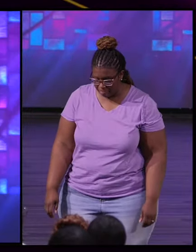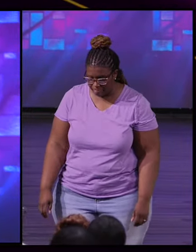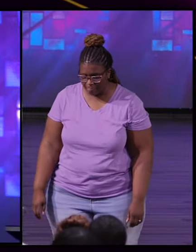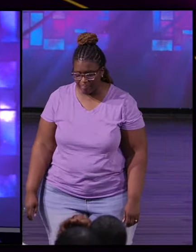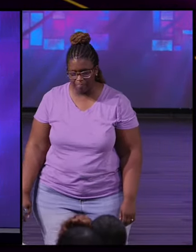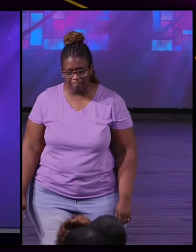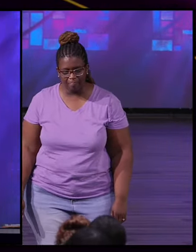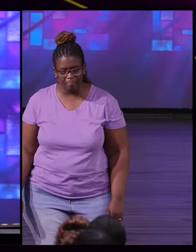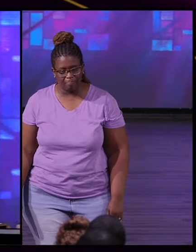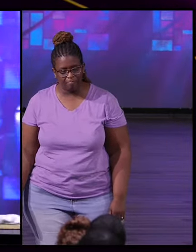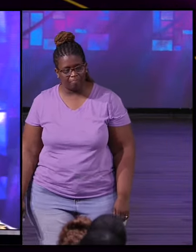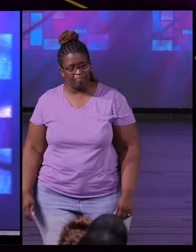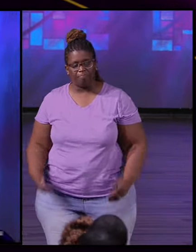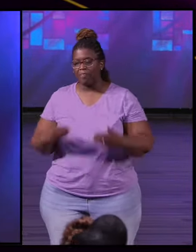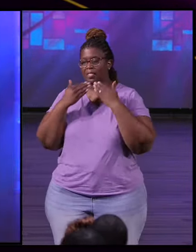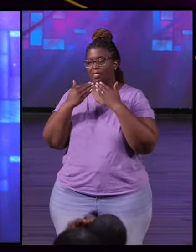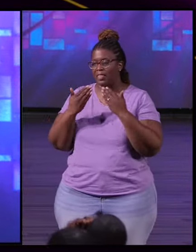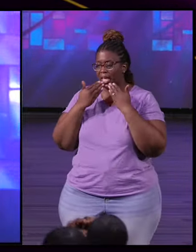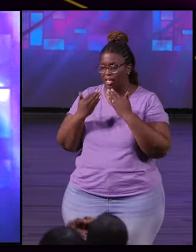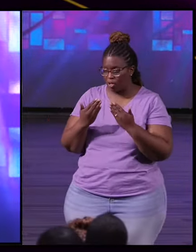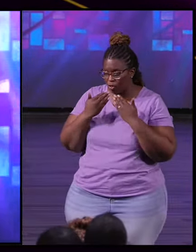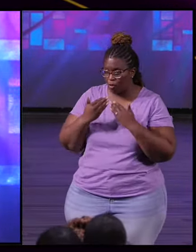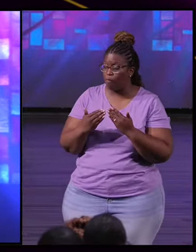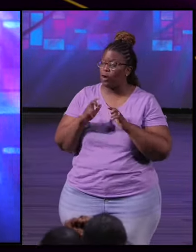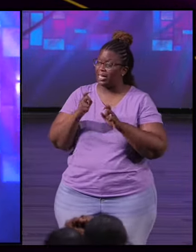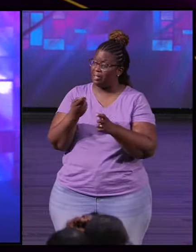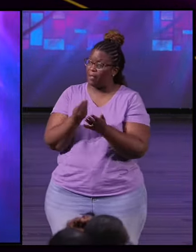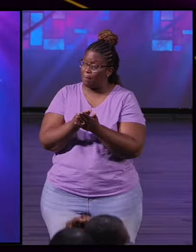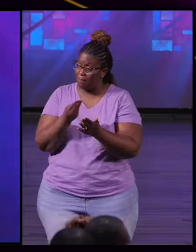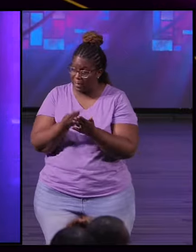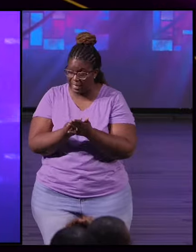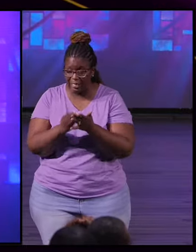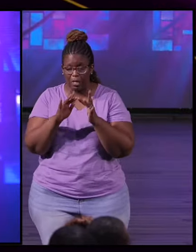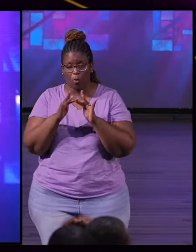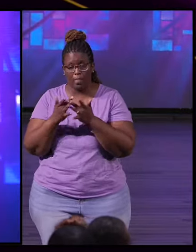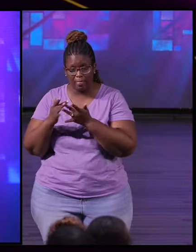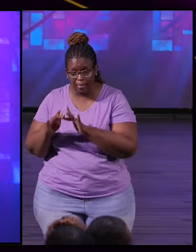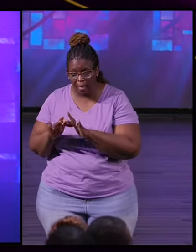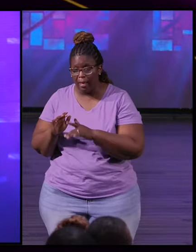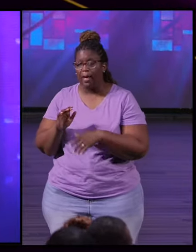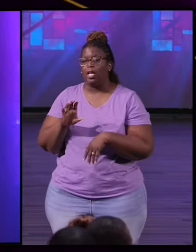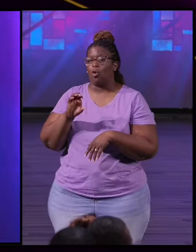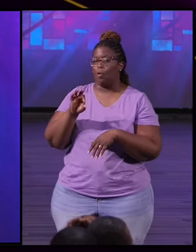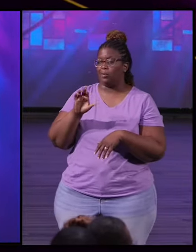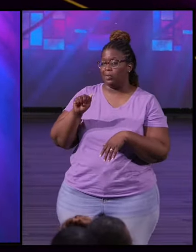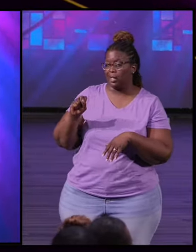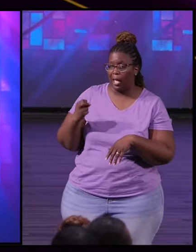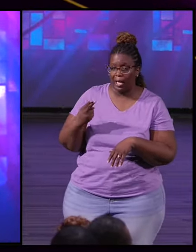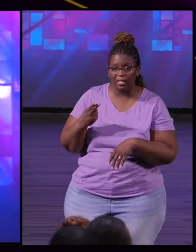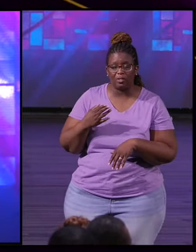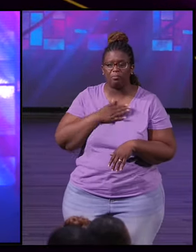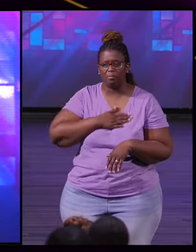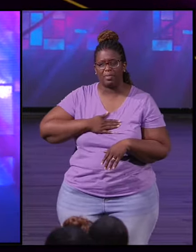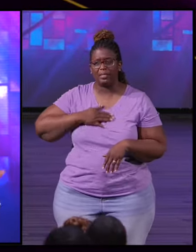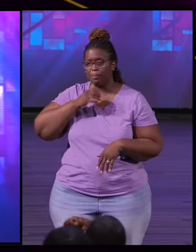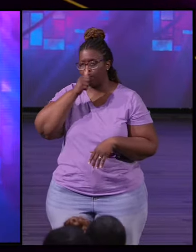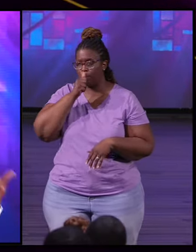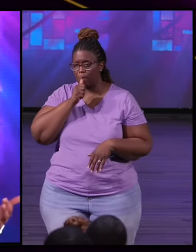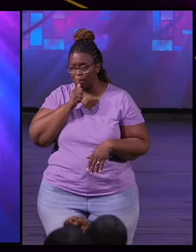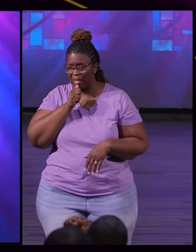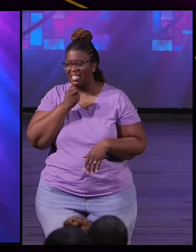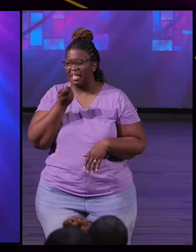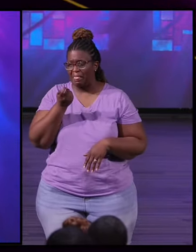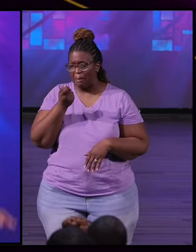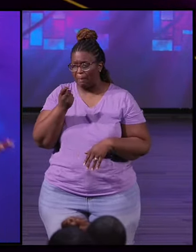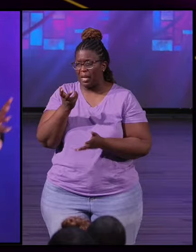and thank you for your giving as you leave or as you give digitally. I want to ask your patience. We have a bit of a